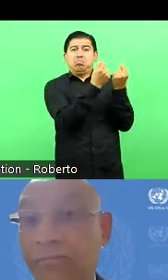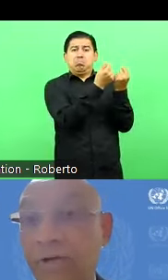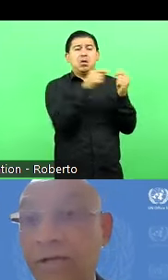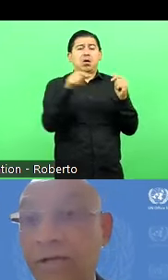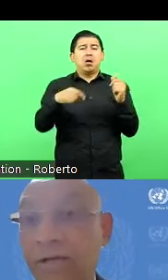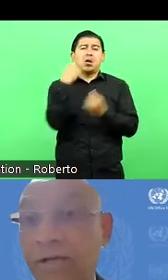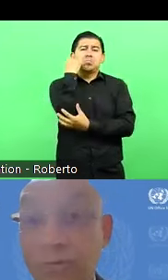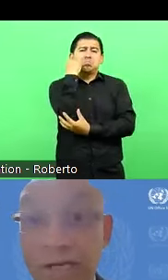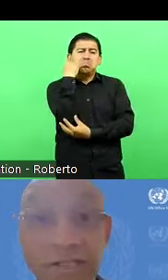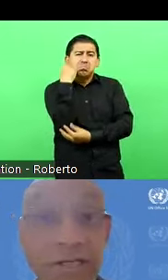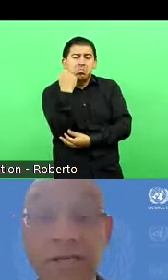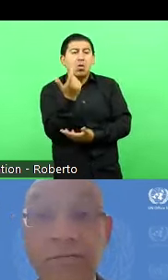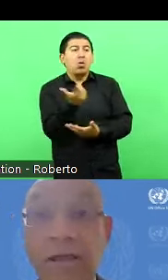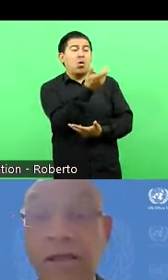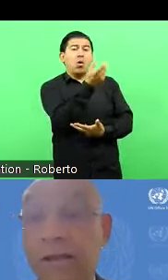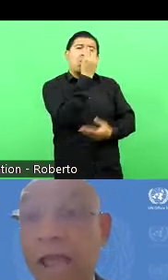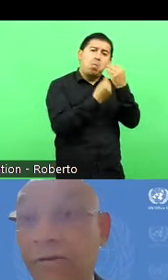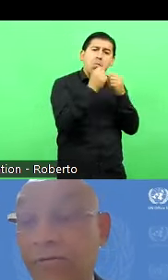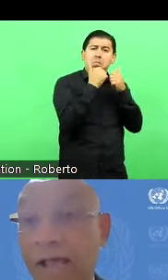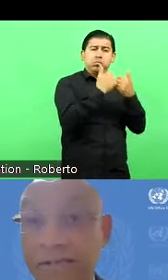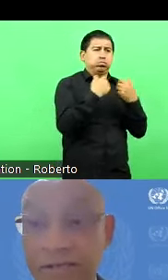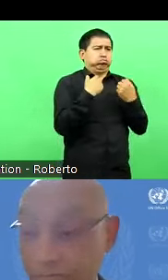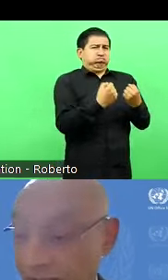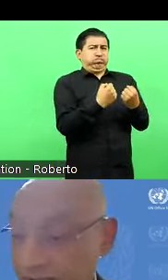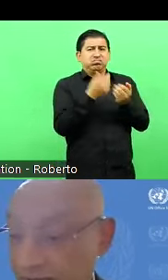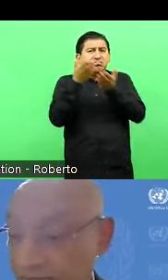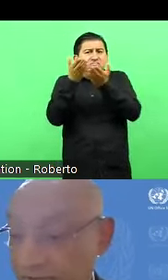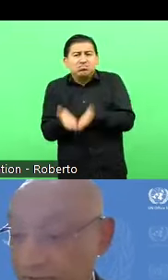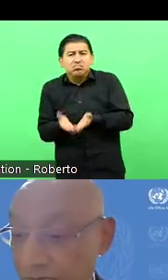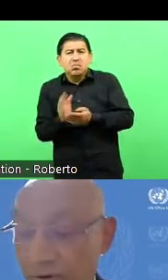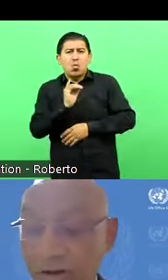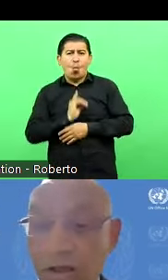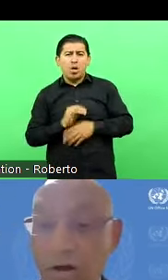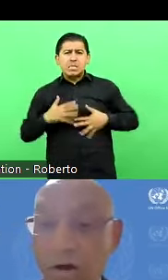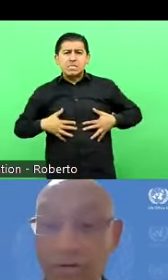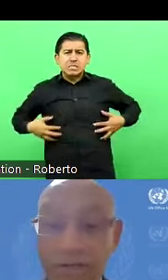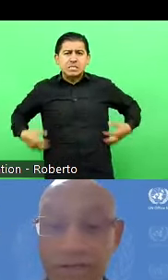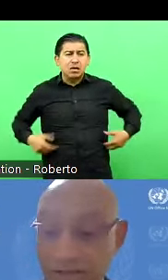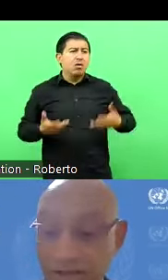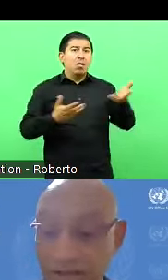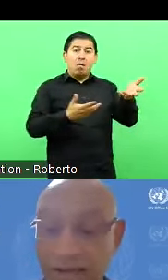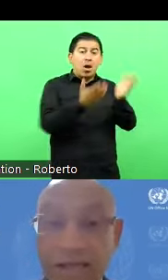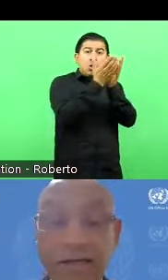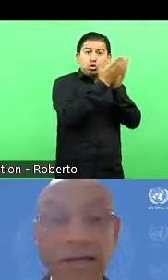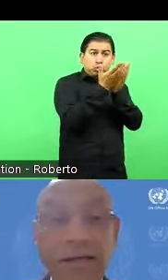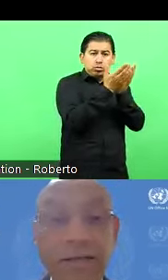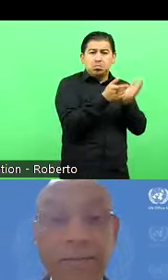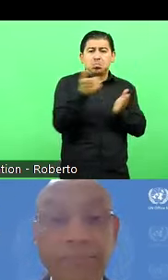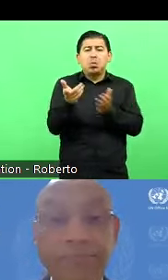of education, lack of access to health services, and so on. All of these